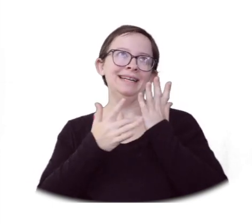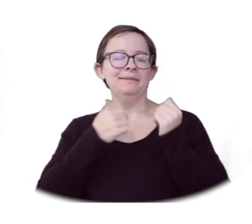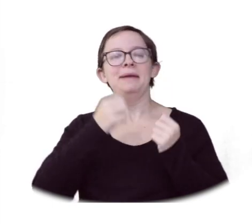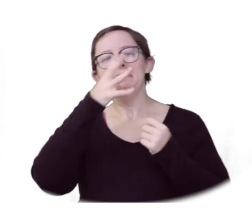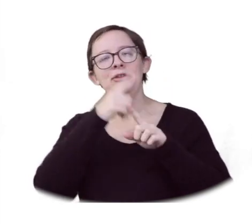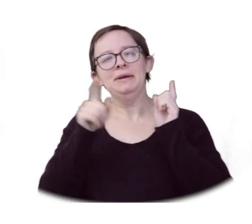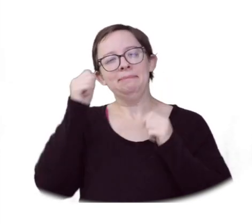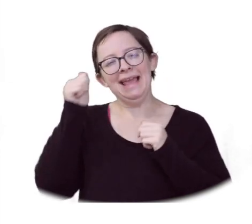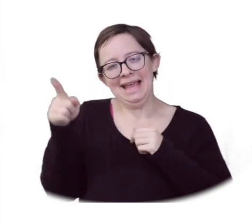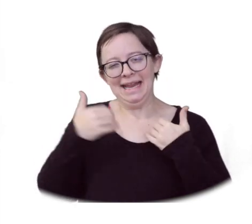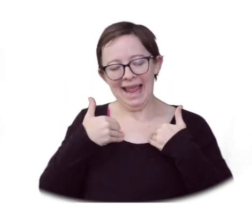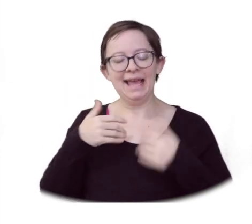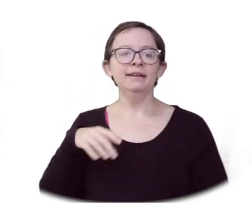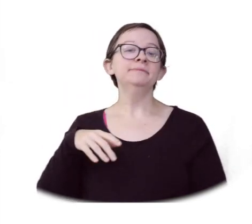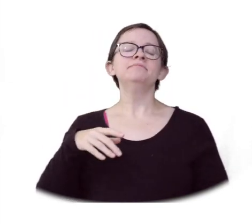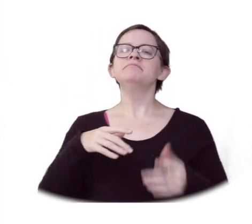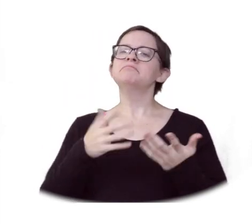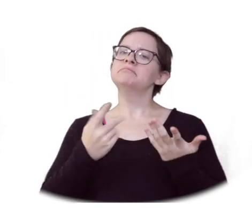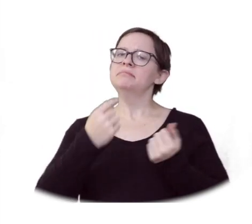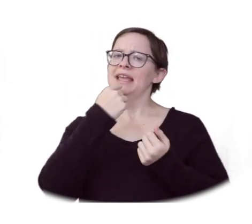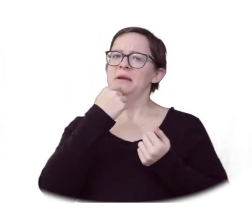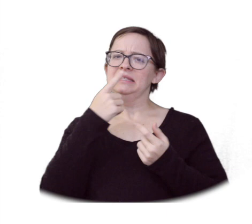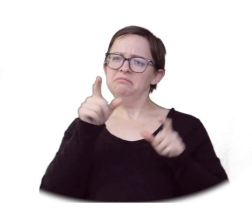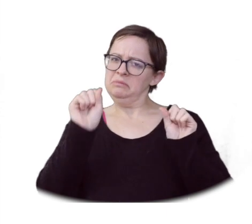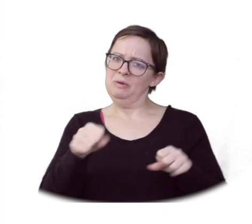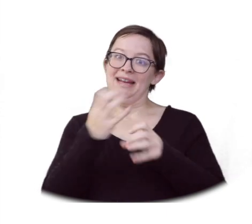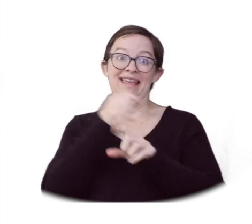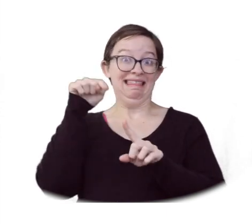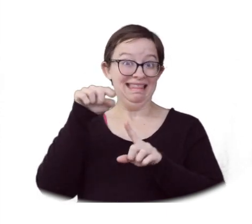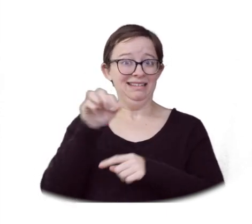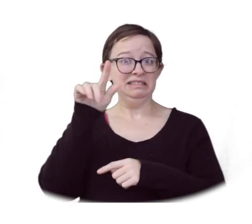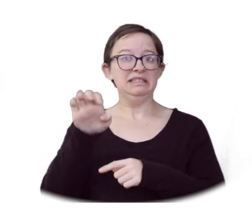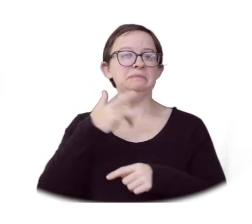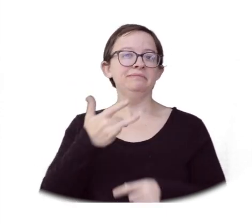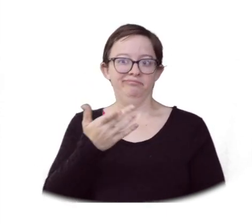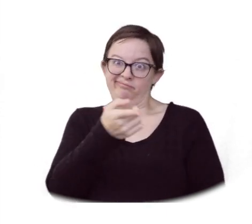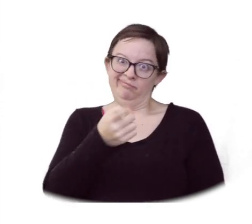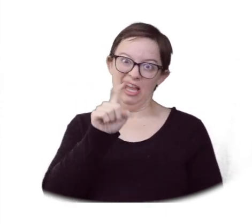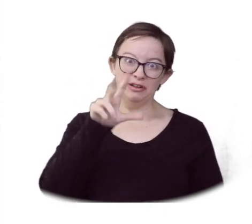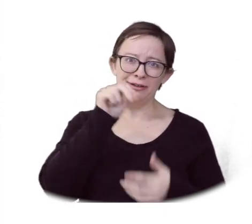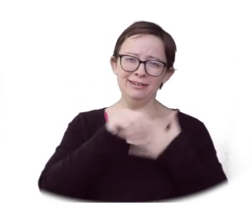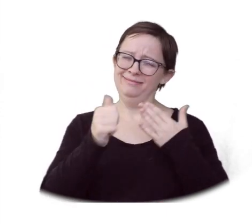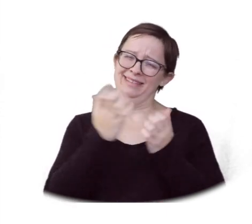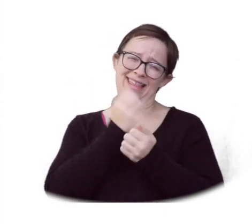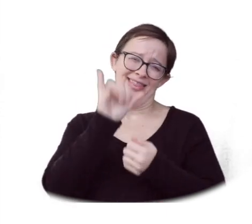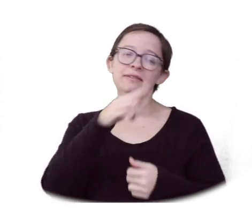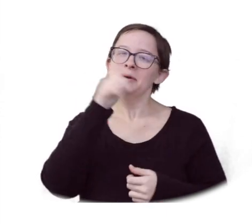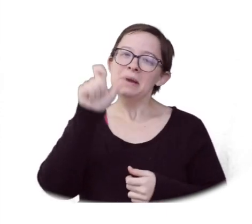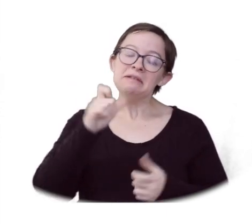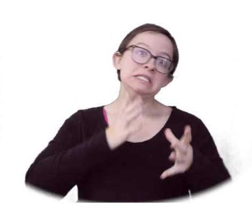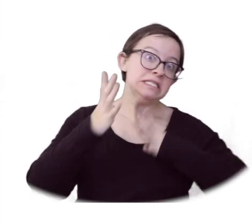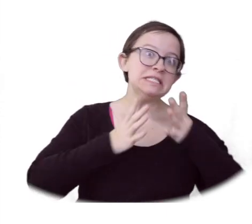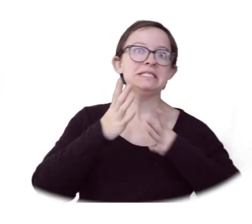from technically my mother, but my aunt had it. I would say if you can get one in this style and it's only about 130 bucks, just